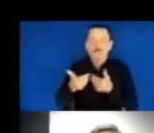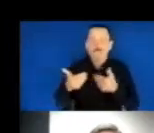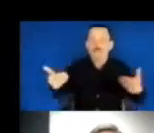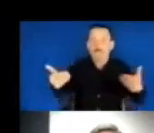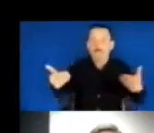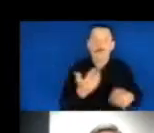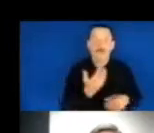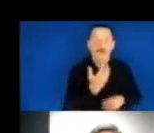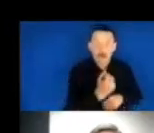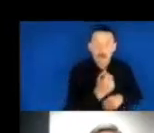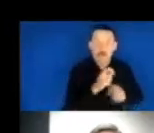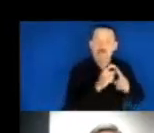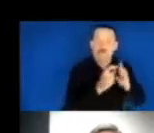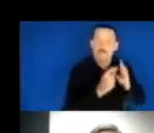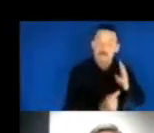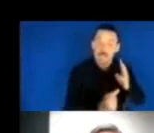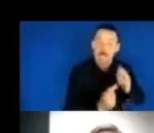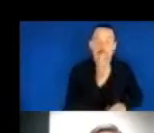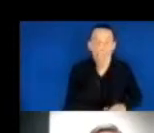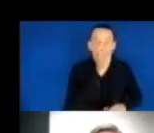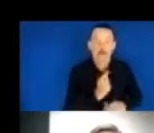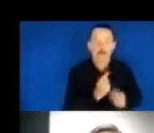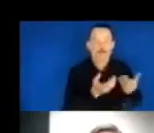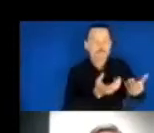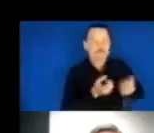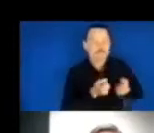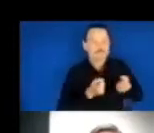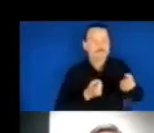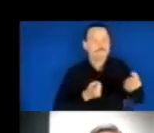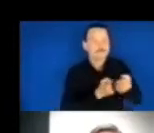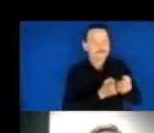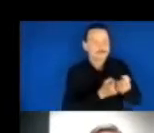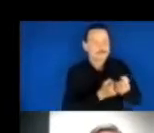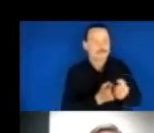disability according to the university's policies.